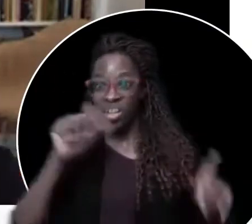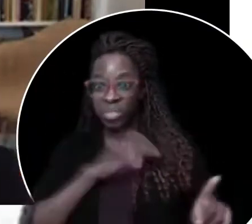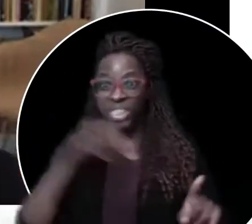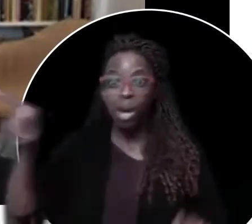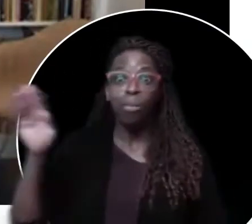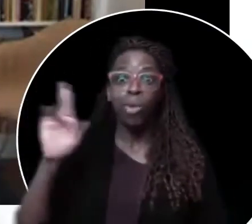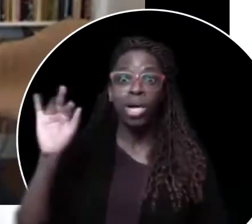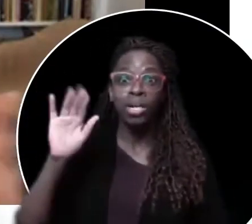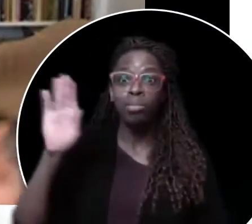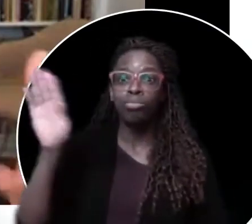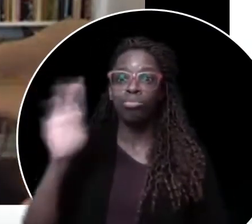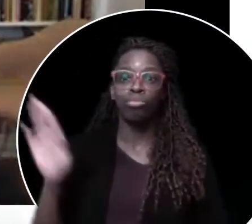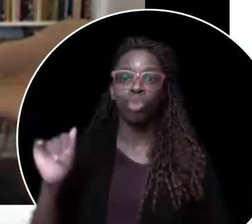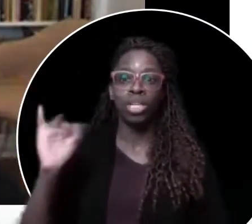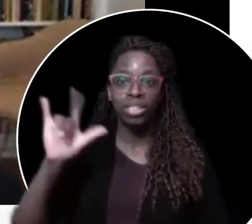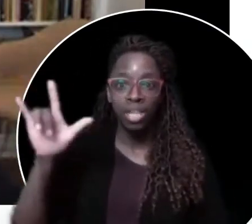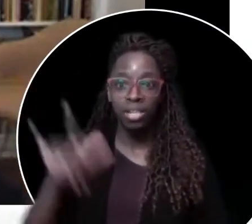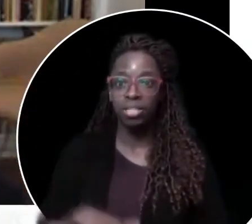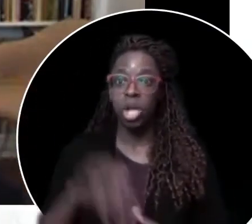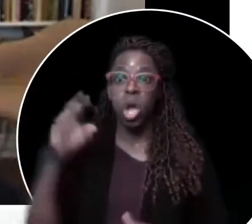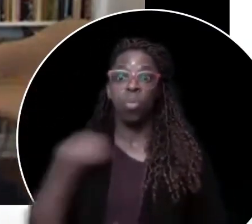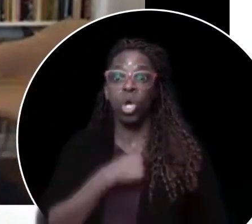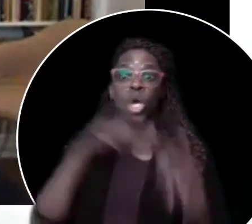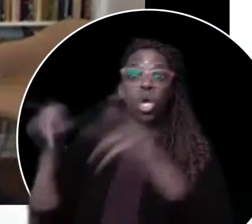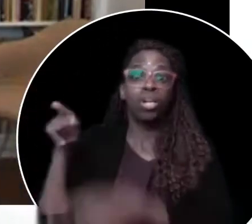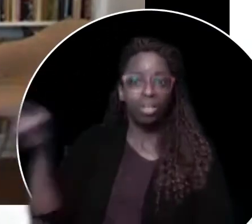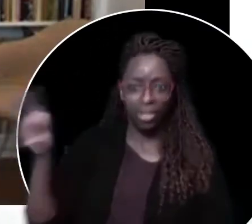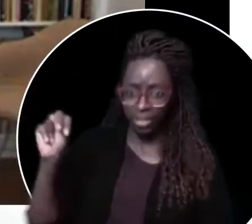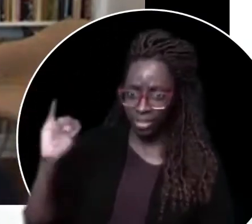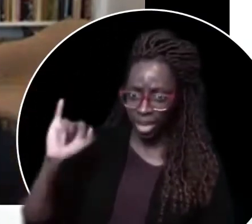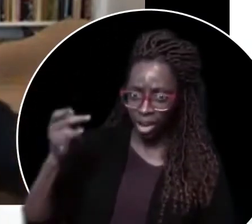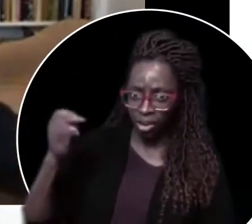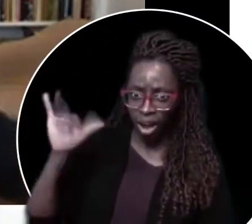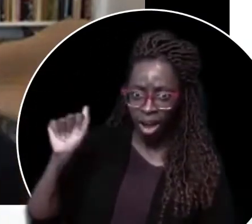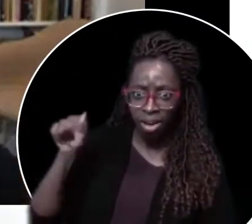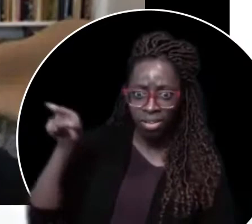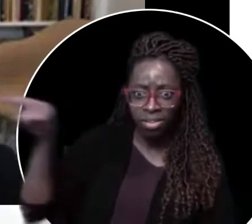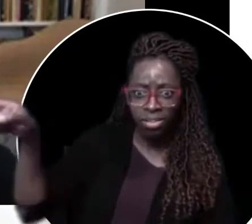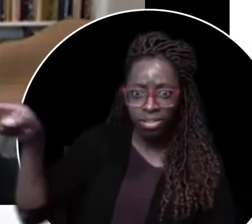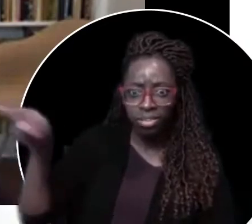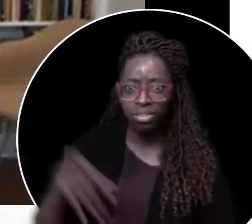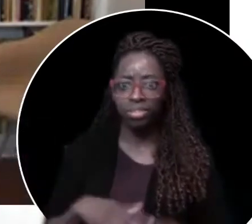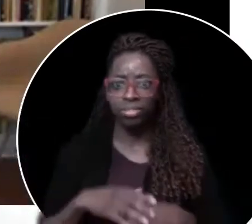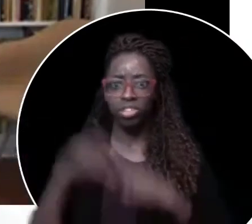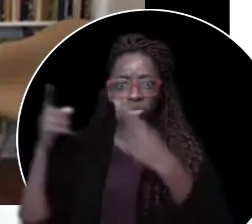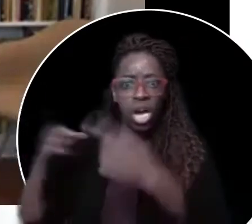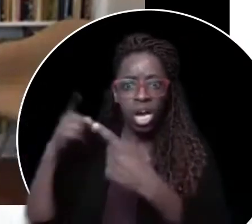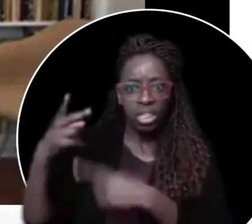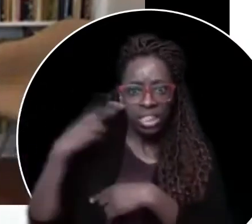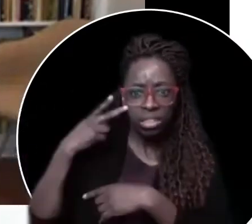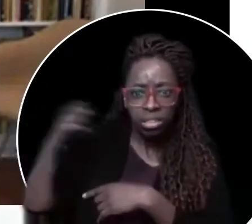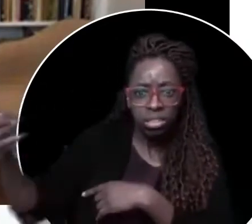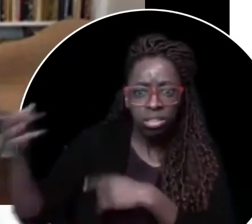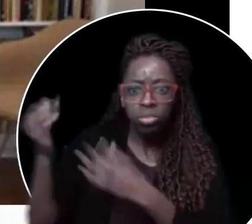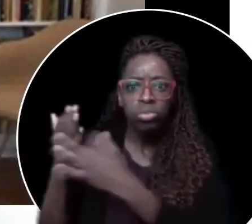special anti-robbery squad, SARS, struggles in South Africa.